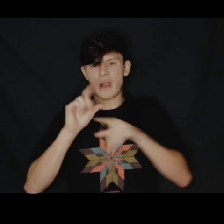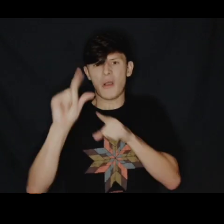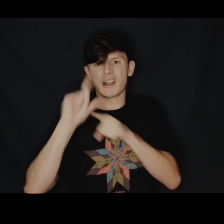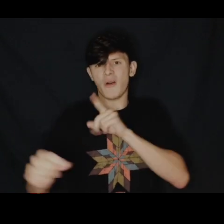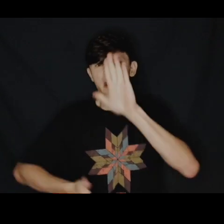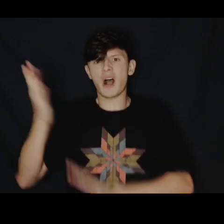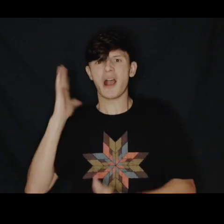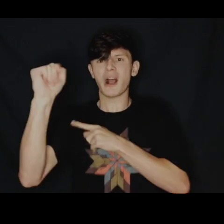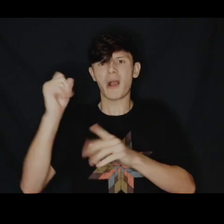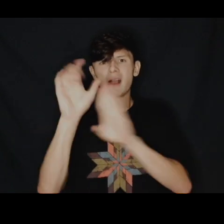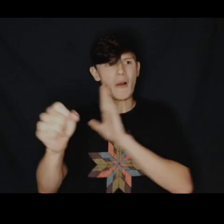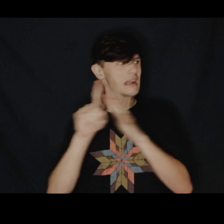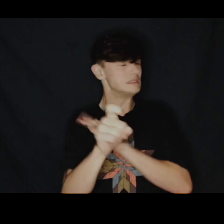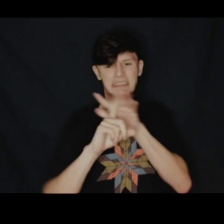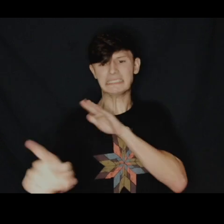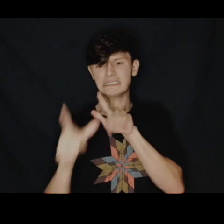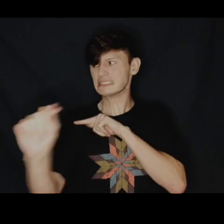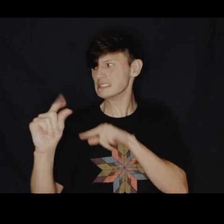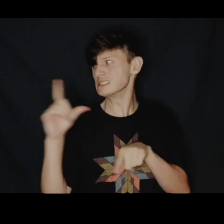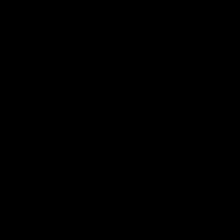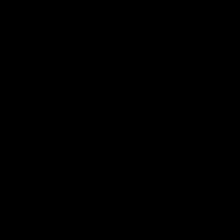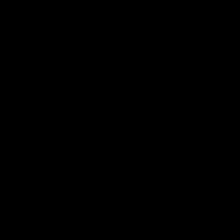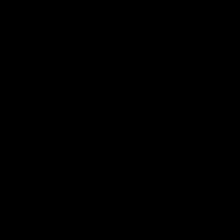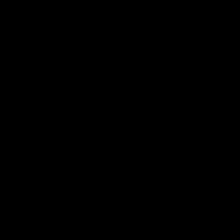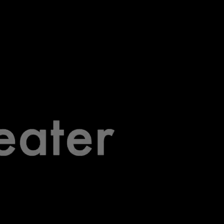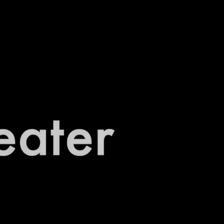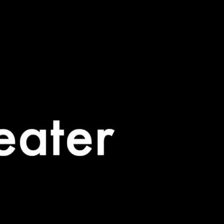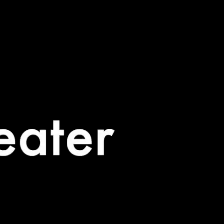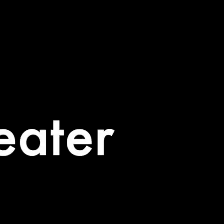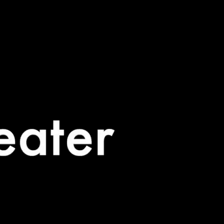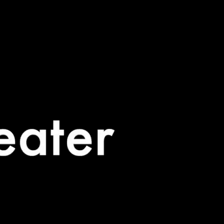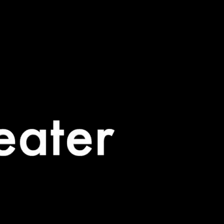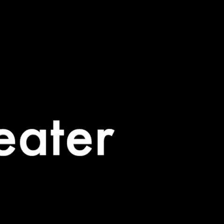Go, go, go, go, go, go, go, go, go, go.